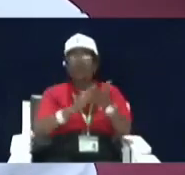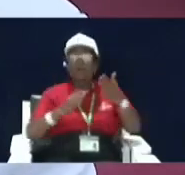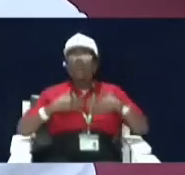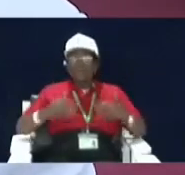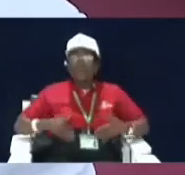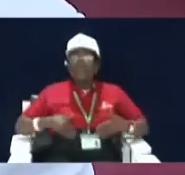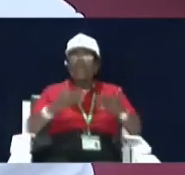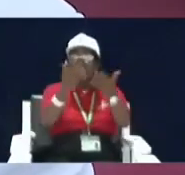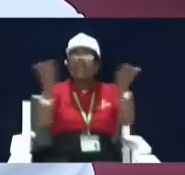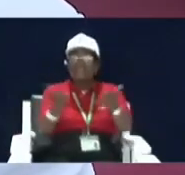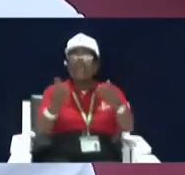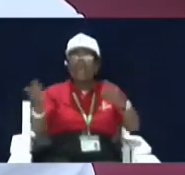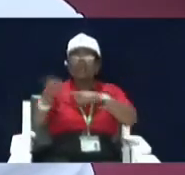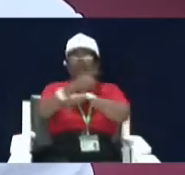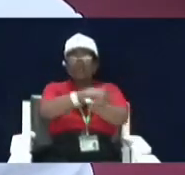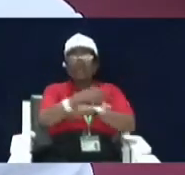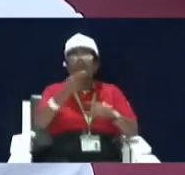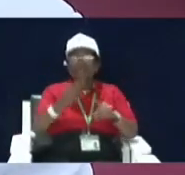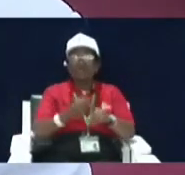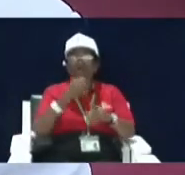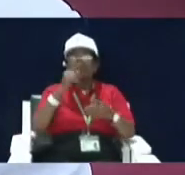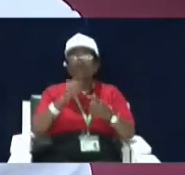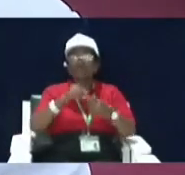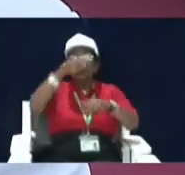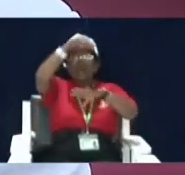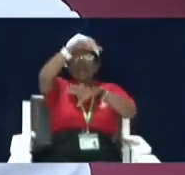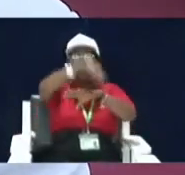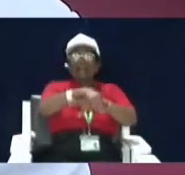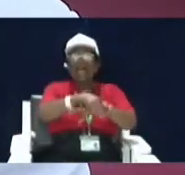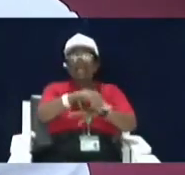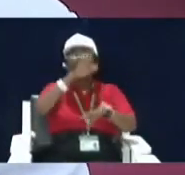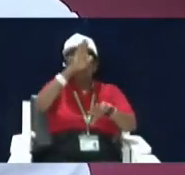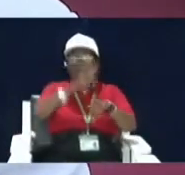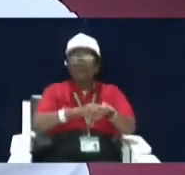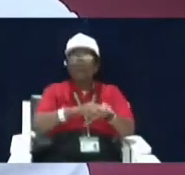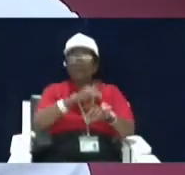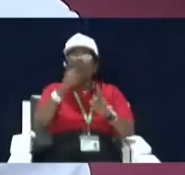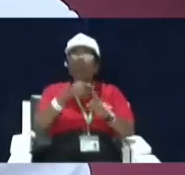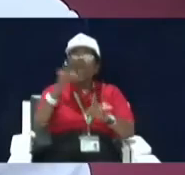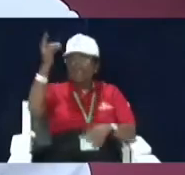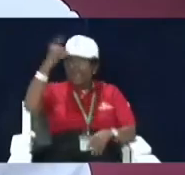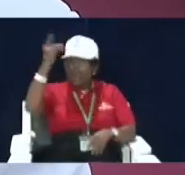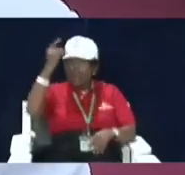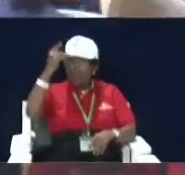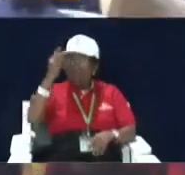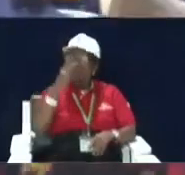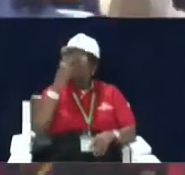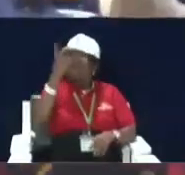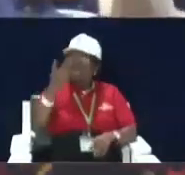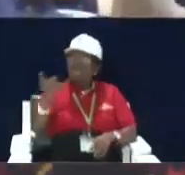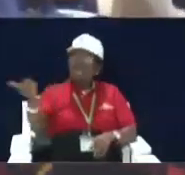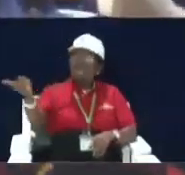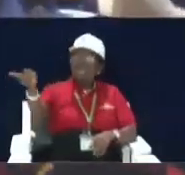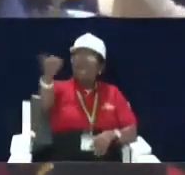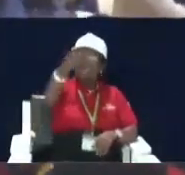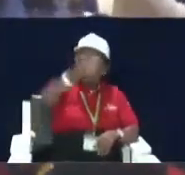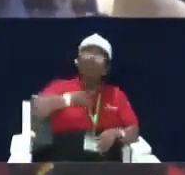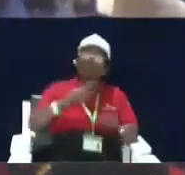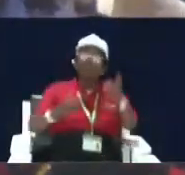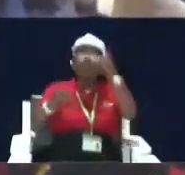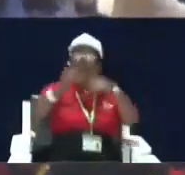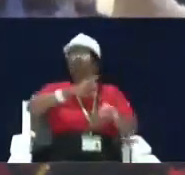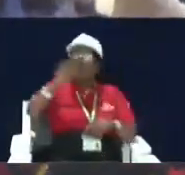From tonight onward, when demons see you coming, they will run.